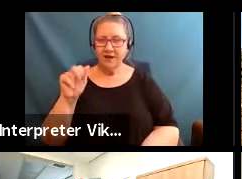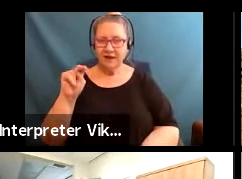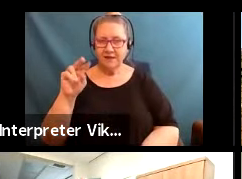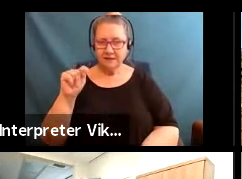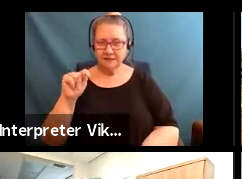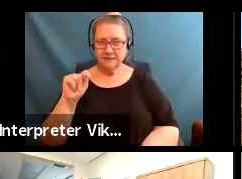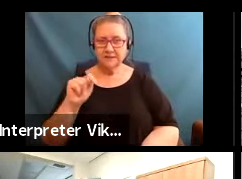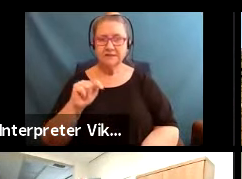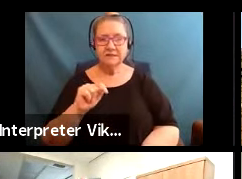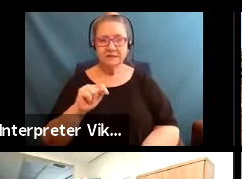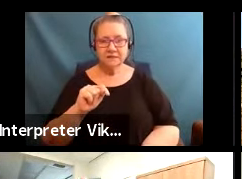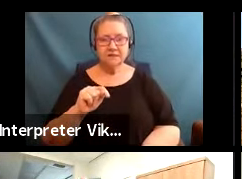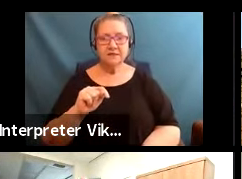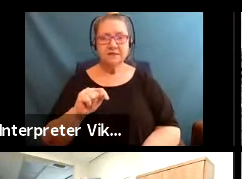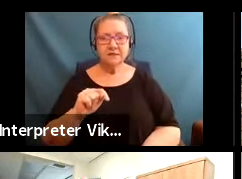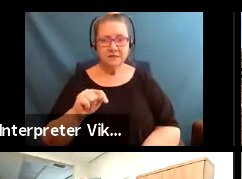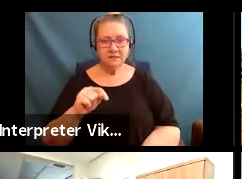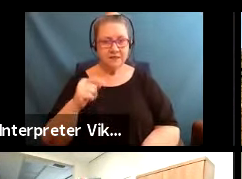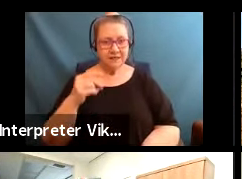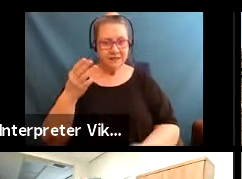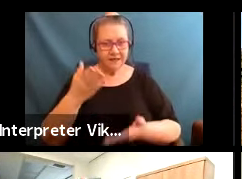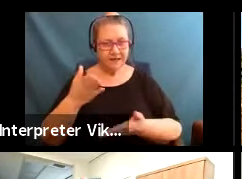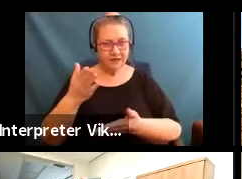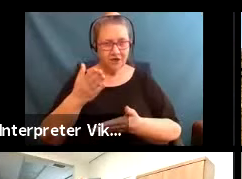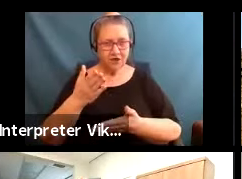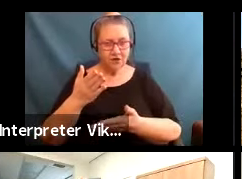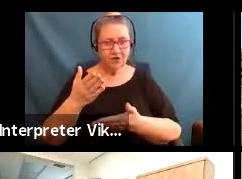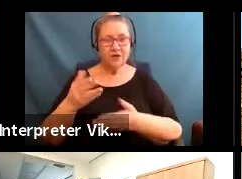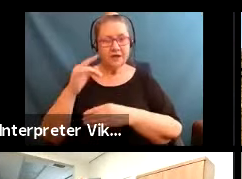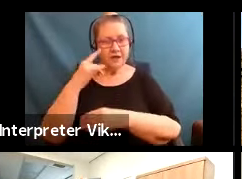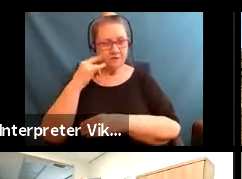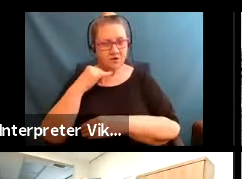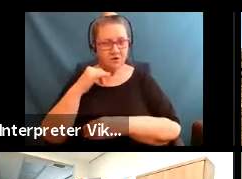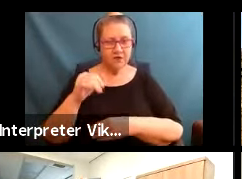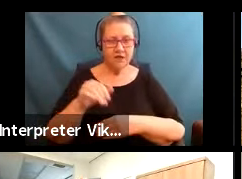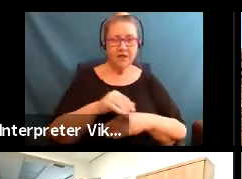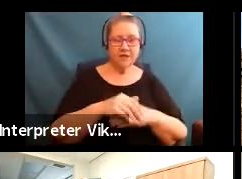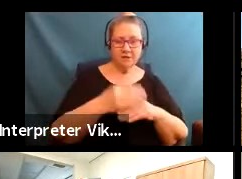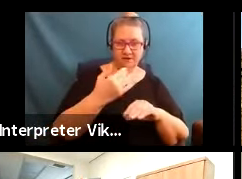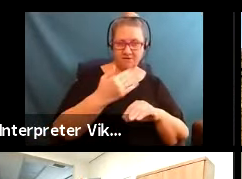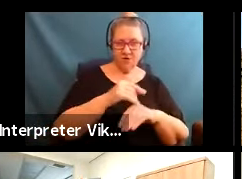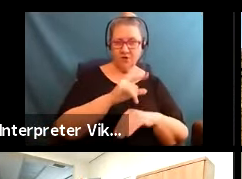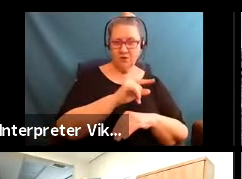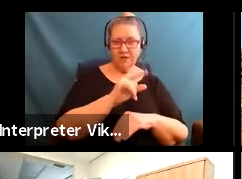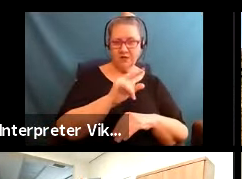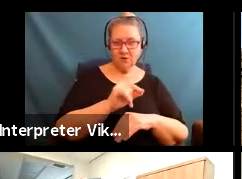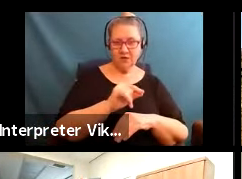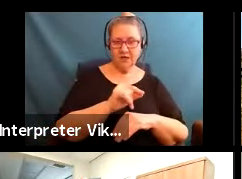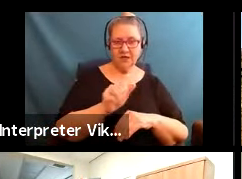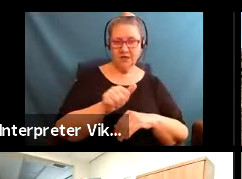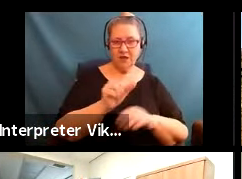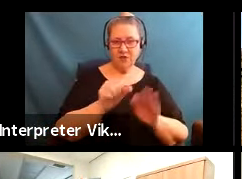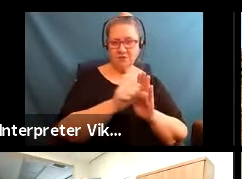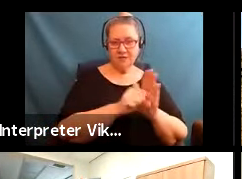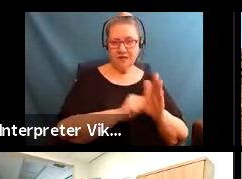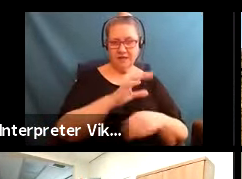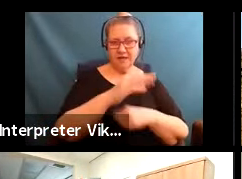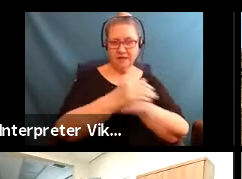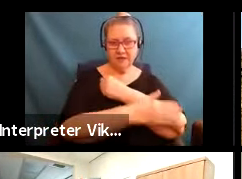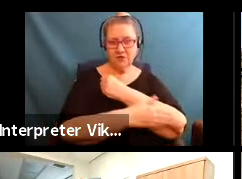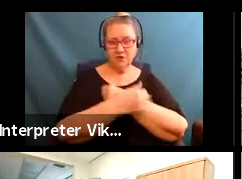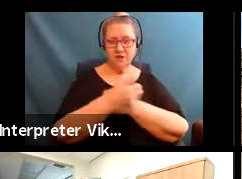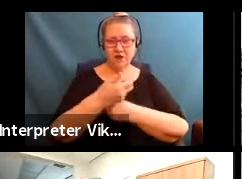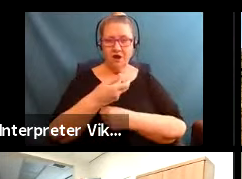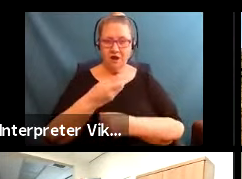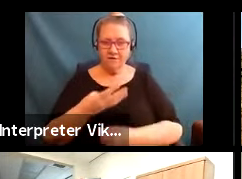in California, also noted earlier in 2020 and in other states and countries. A few of our colleagues